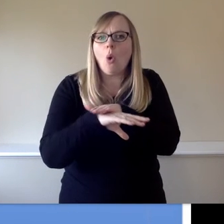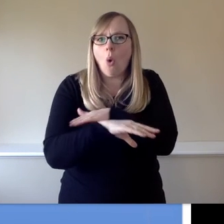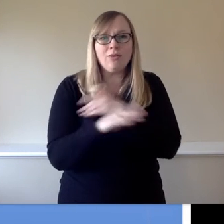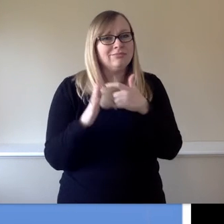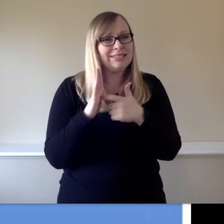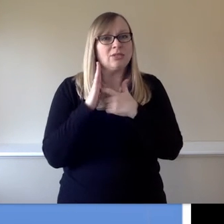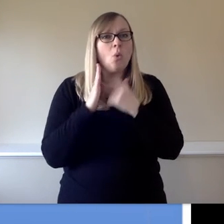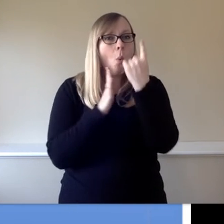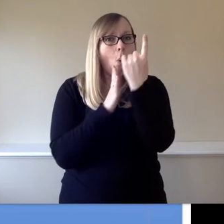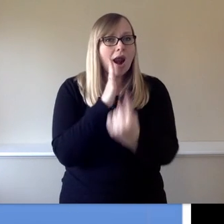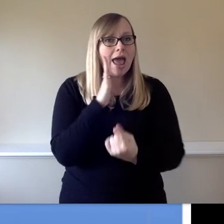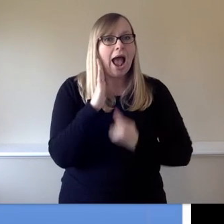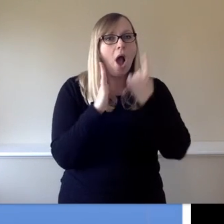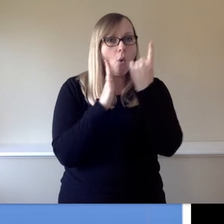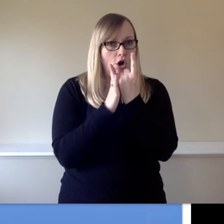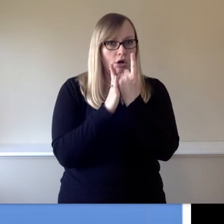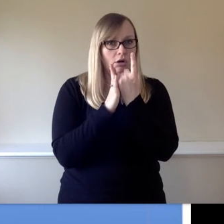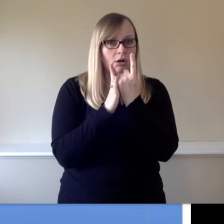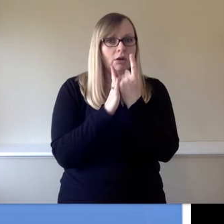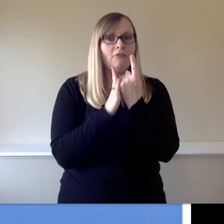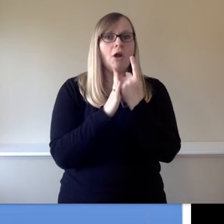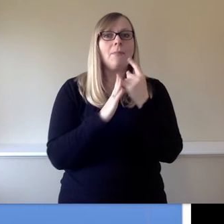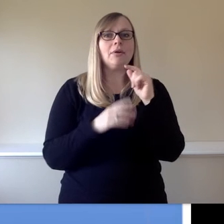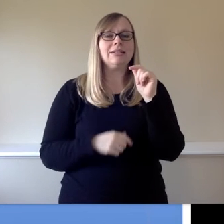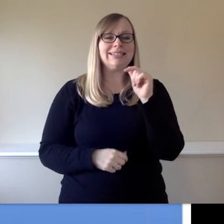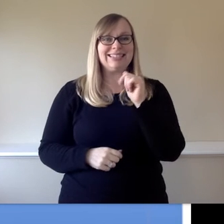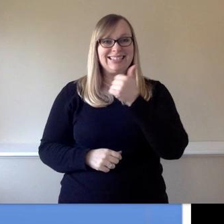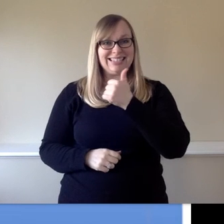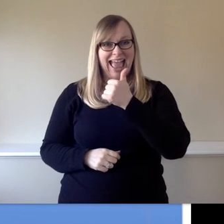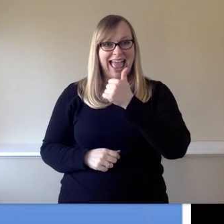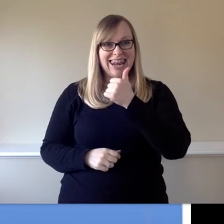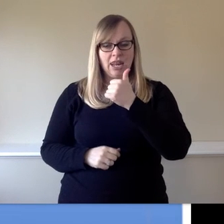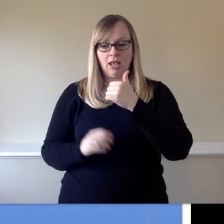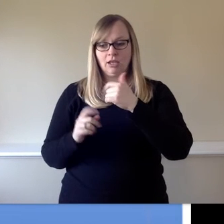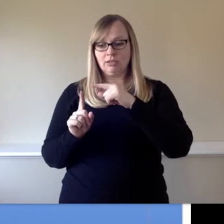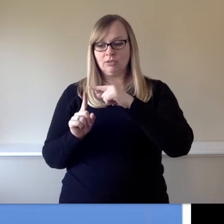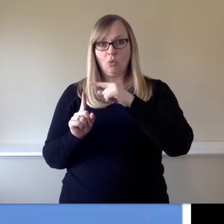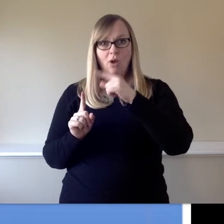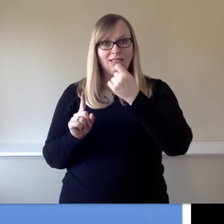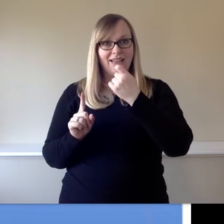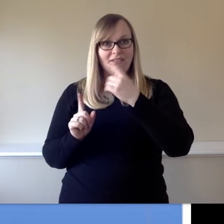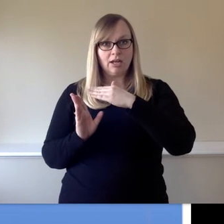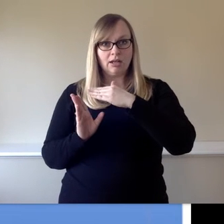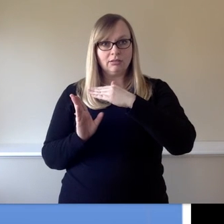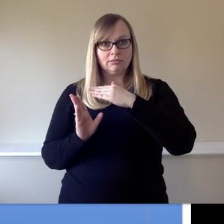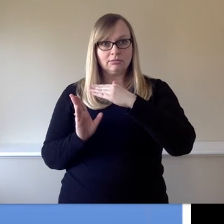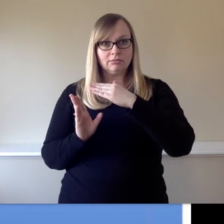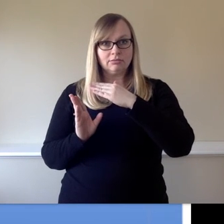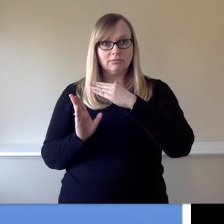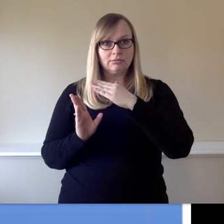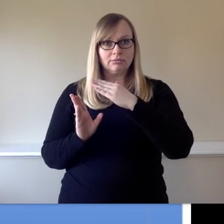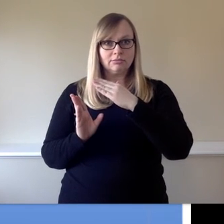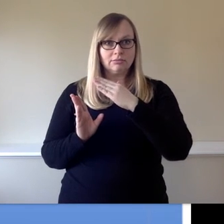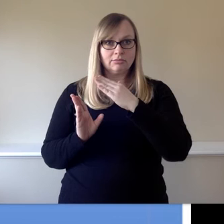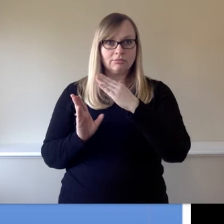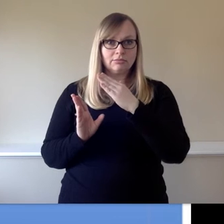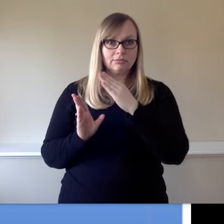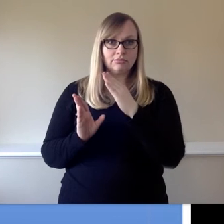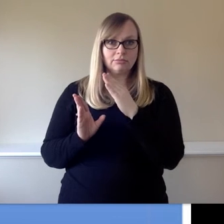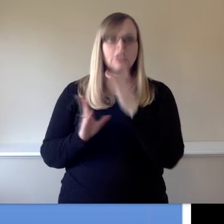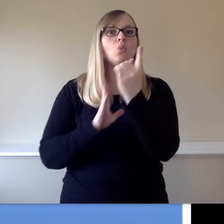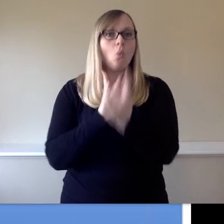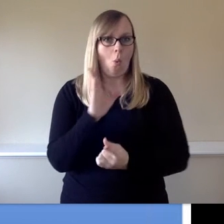it to travel from 10 to 11. The minute hand moves faster than the hour hand. It